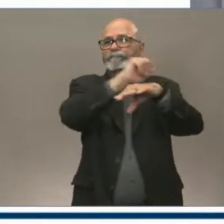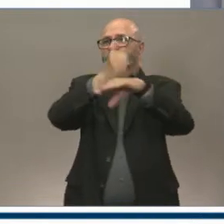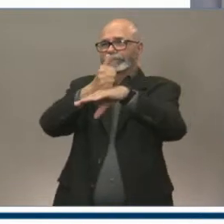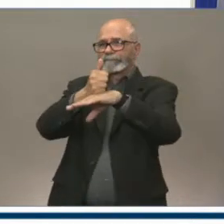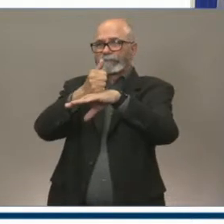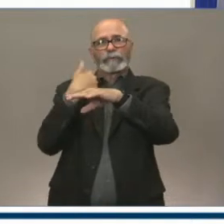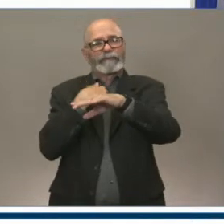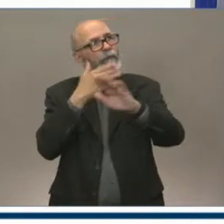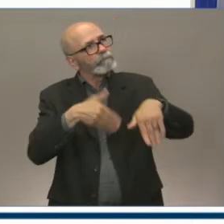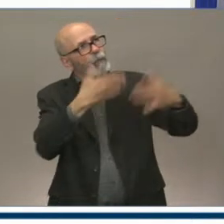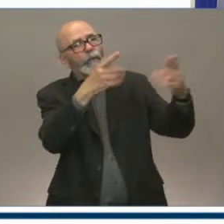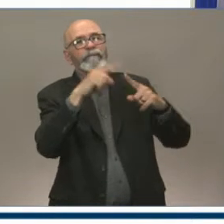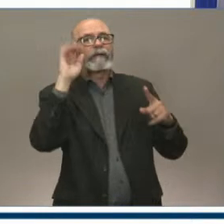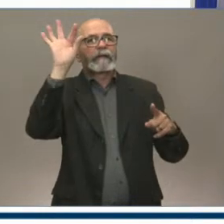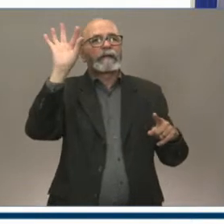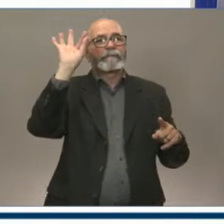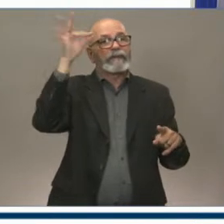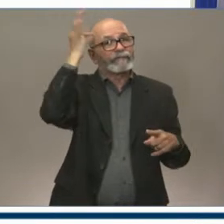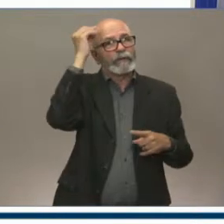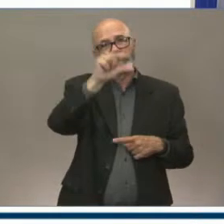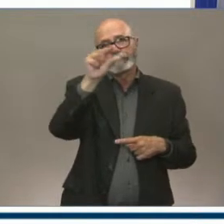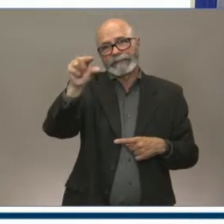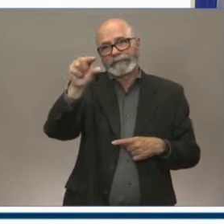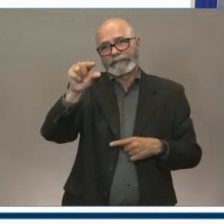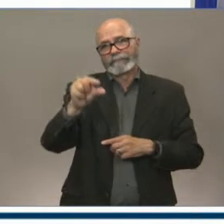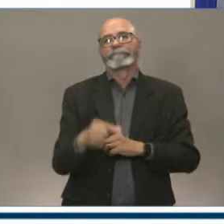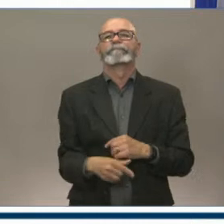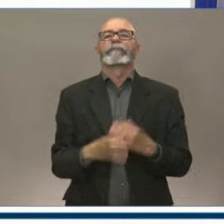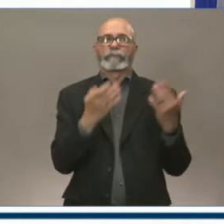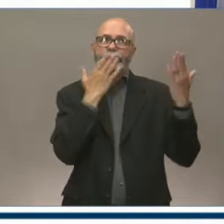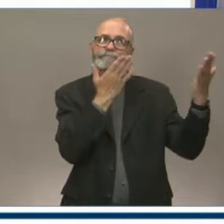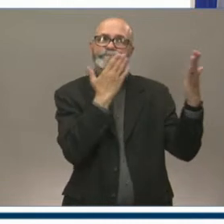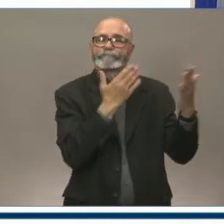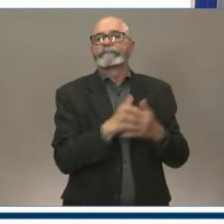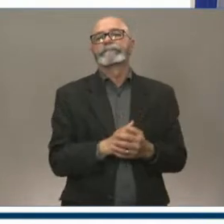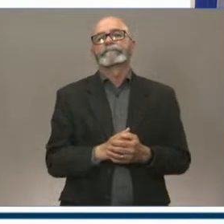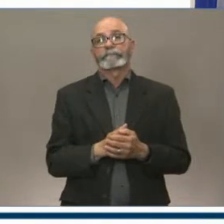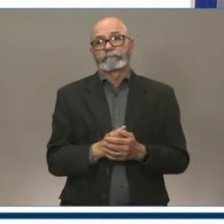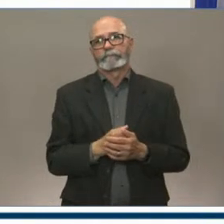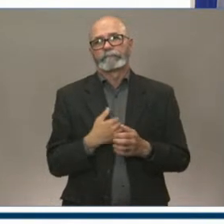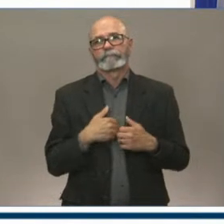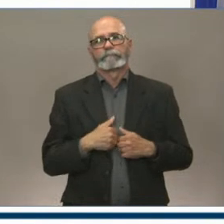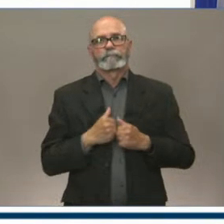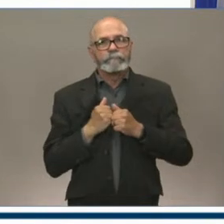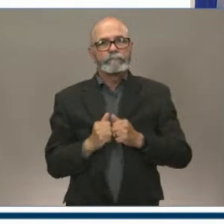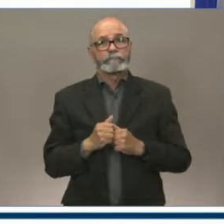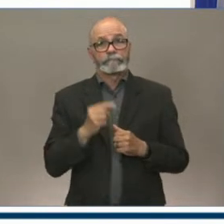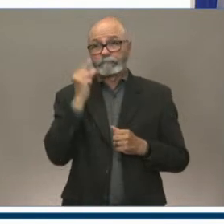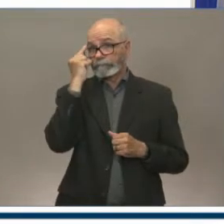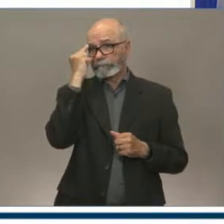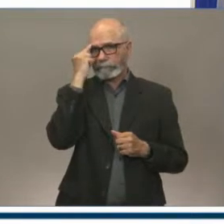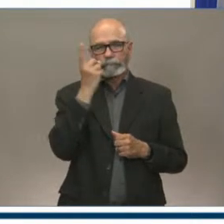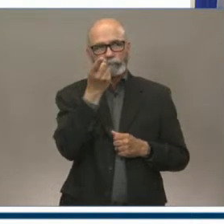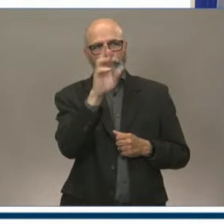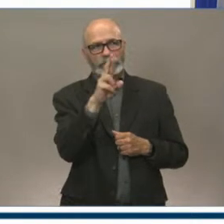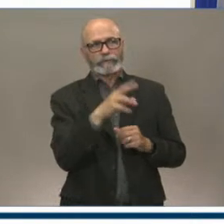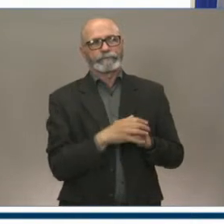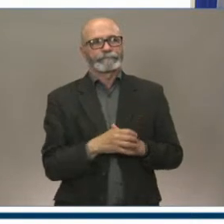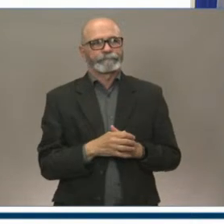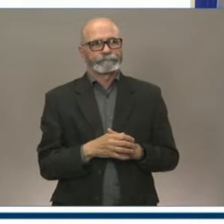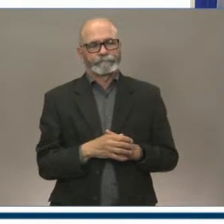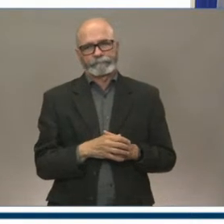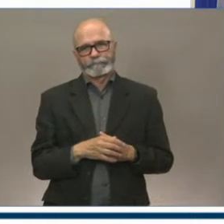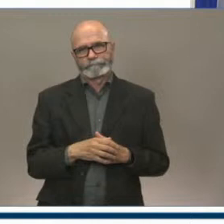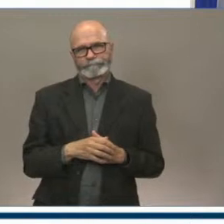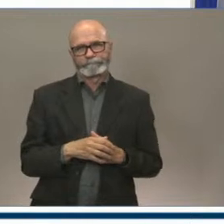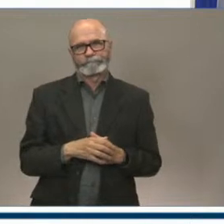that. Go ahead, Keith, with your follow-up. And Dr. Strang, based on your modeling and the way the variant seems